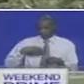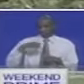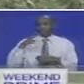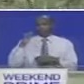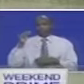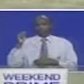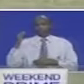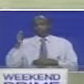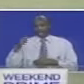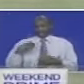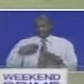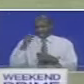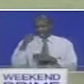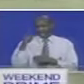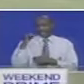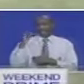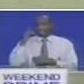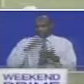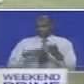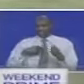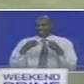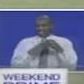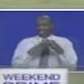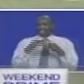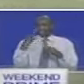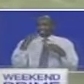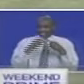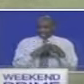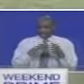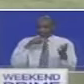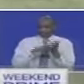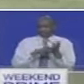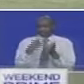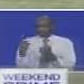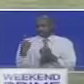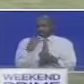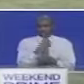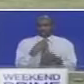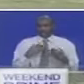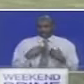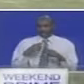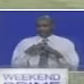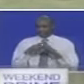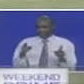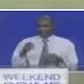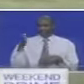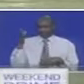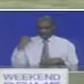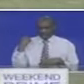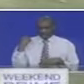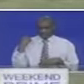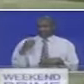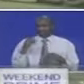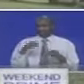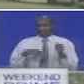and Rajab Ali Wazir, who recorded 39 Stableford points apiece respectively, but the former beat the latter